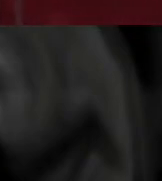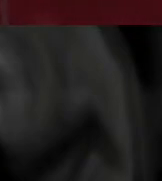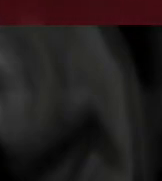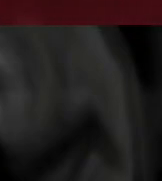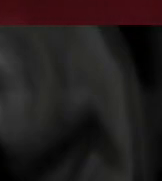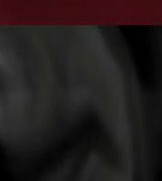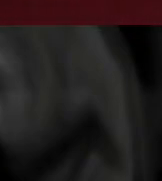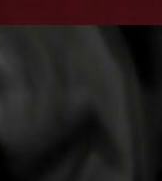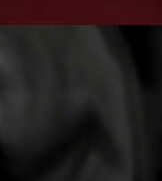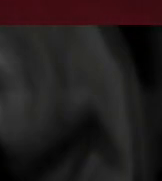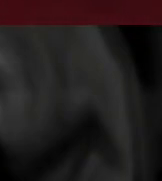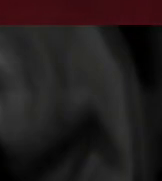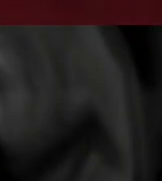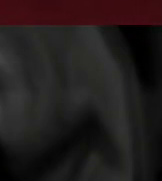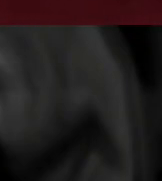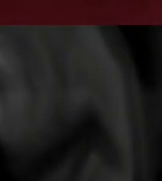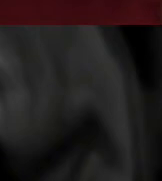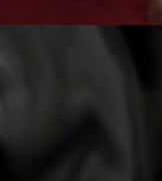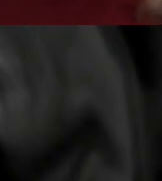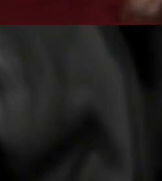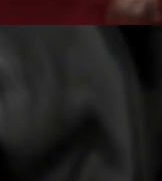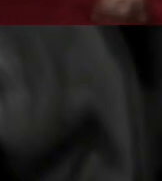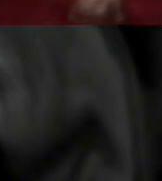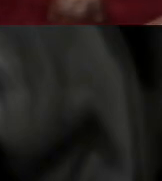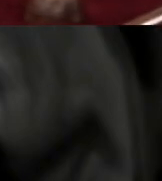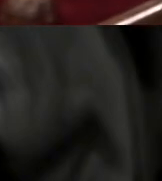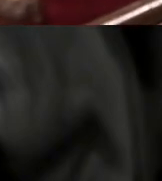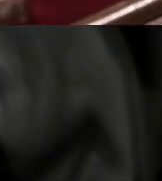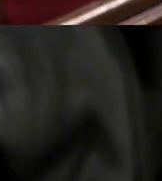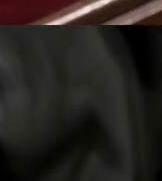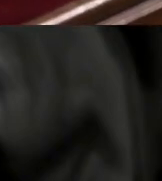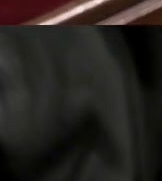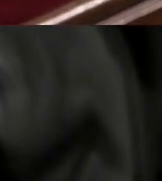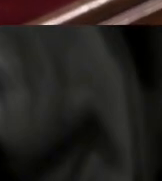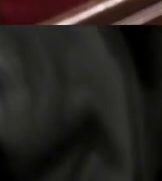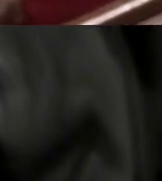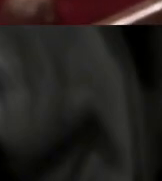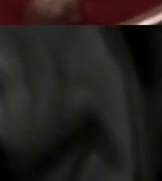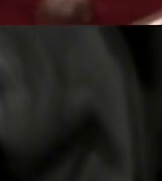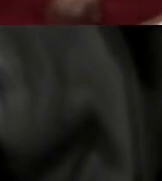You remember the time we read Revelation